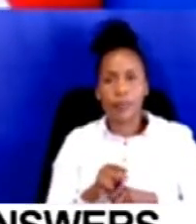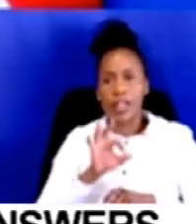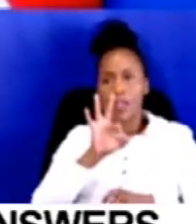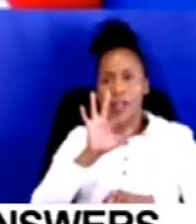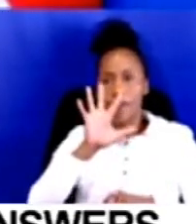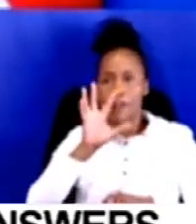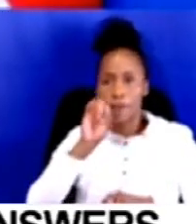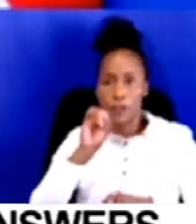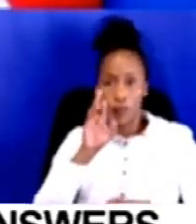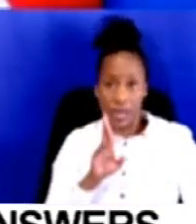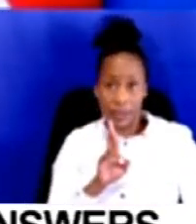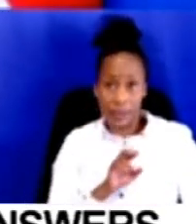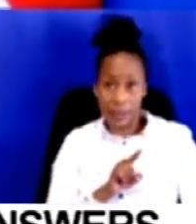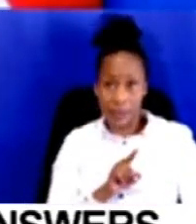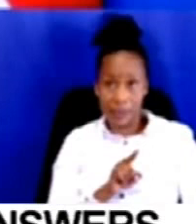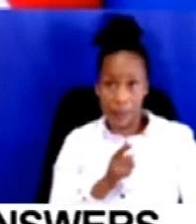350 rand,